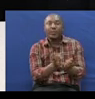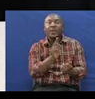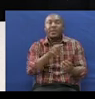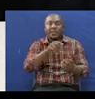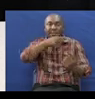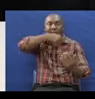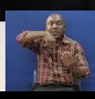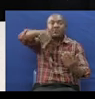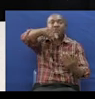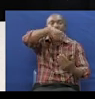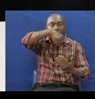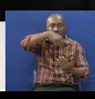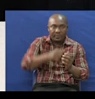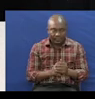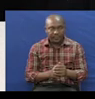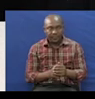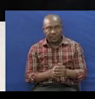planet Earth is a sphere.